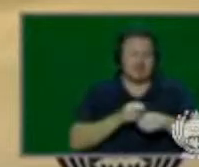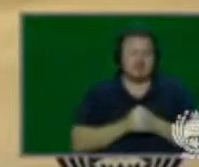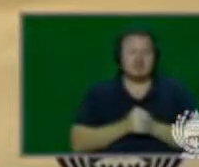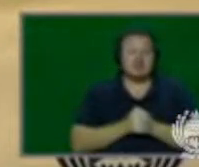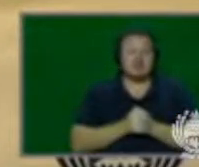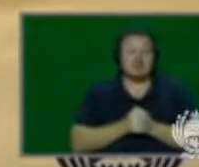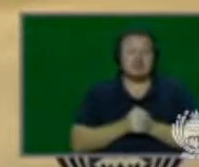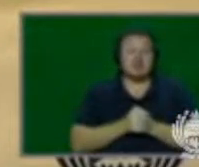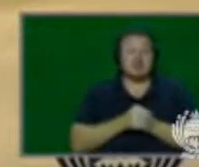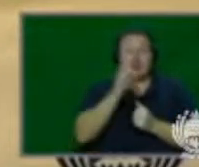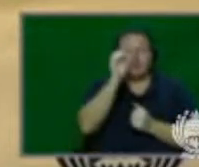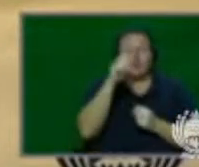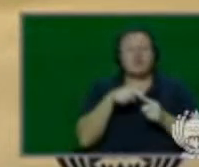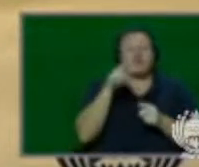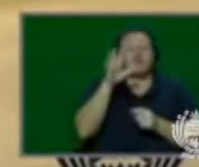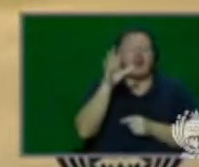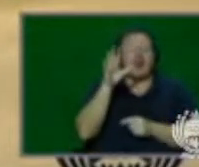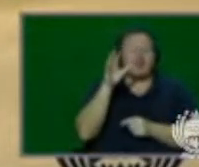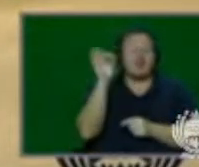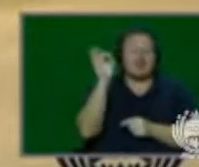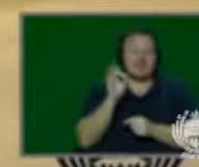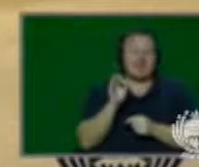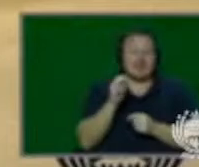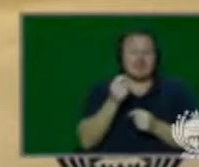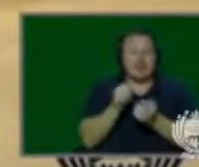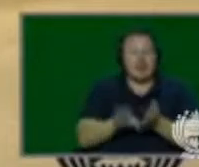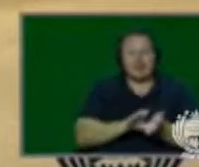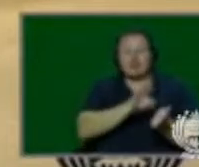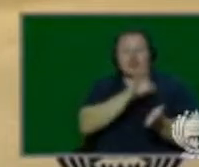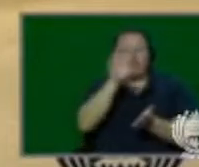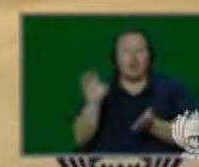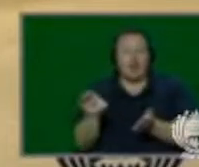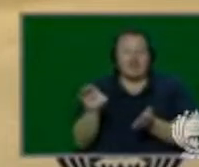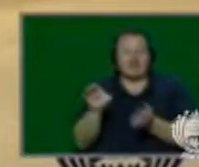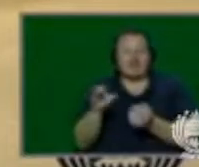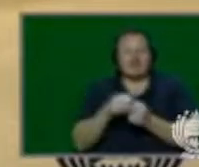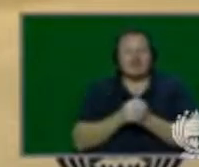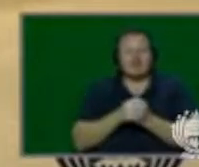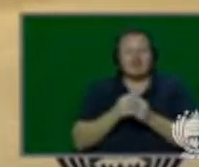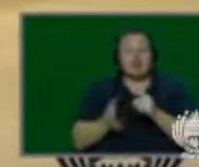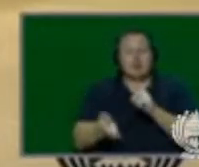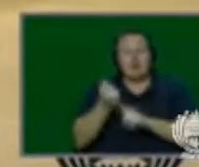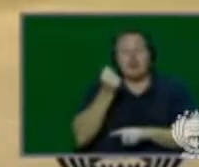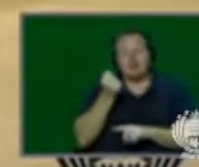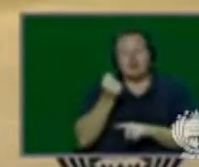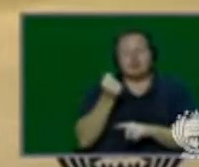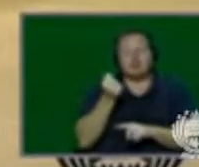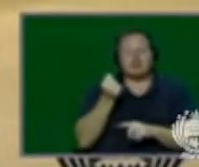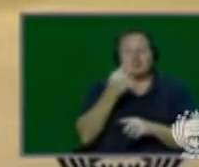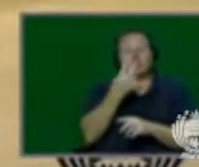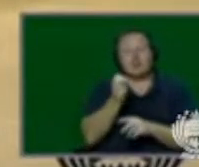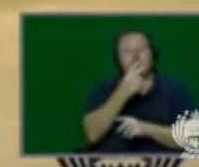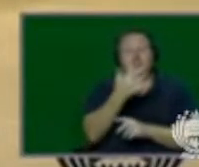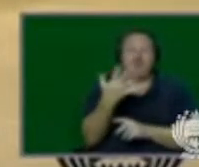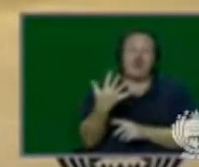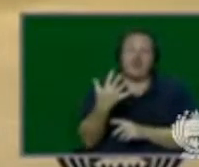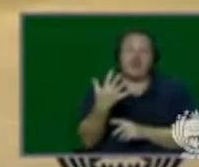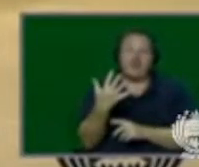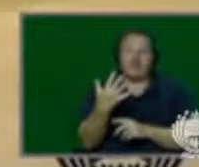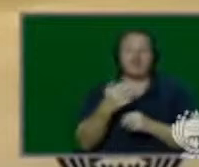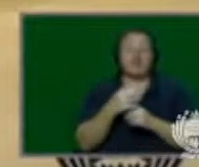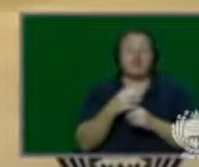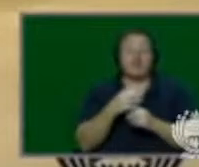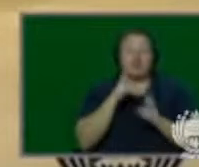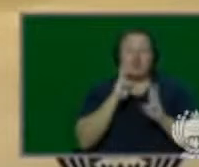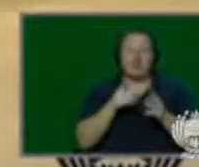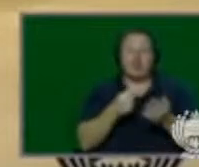surplus of 0.5% of GDP will be achieved in the 2025, and this will